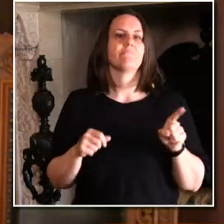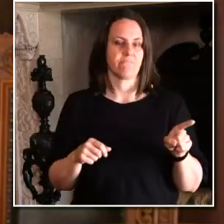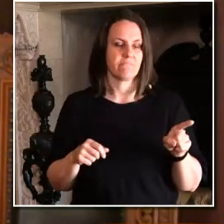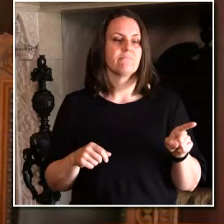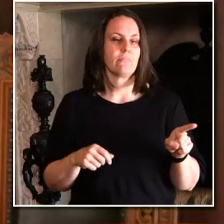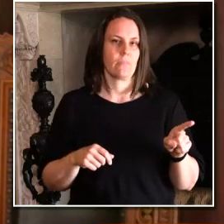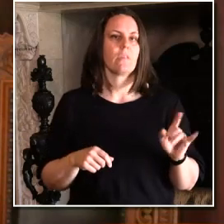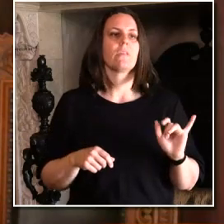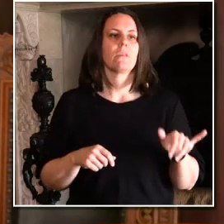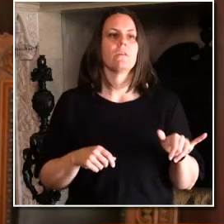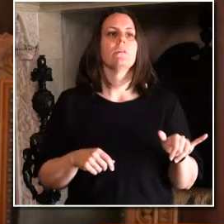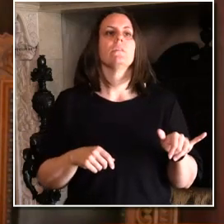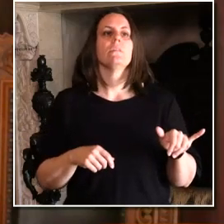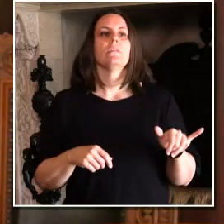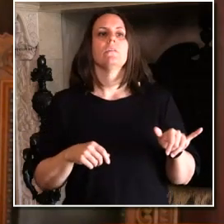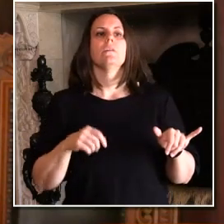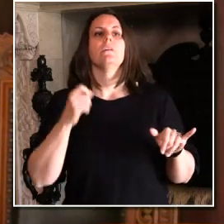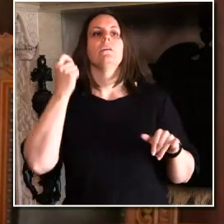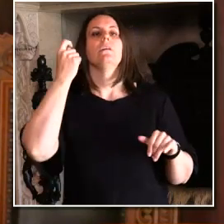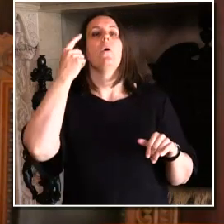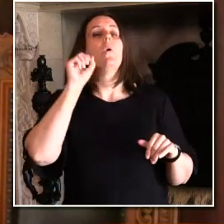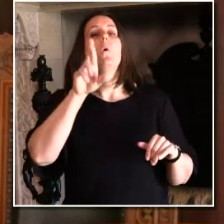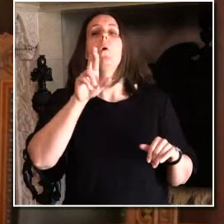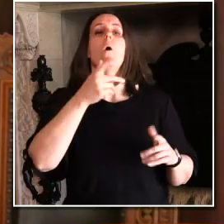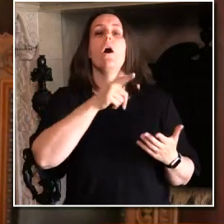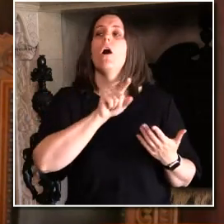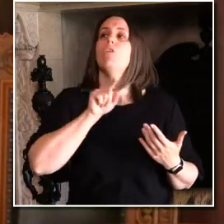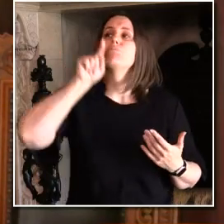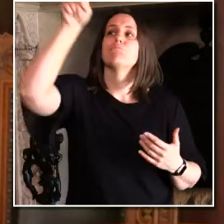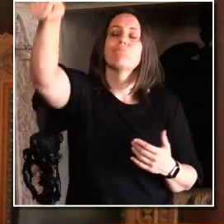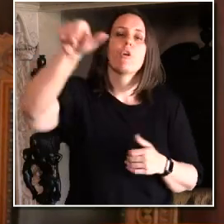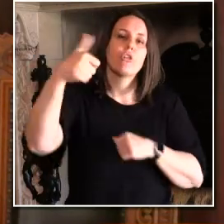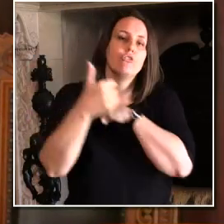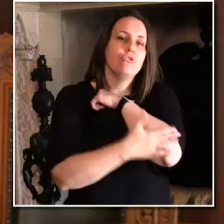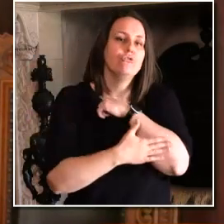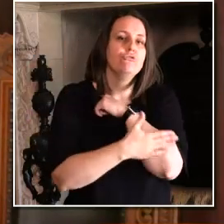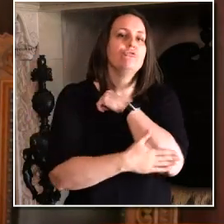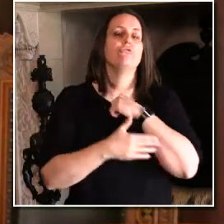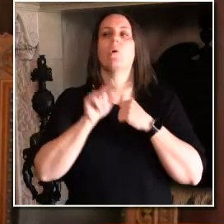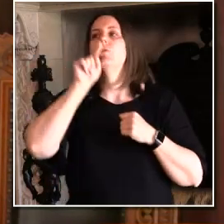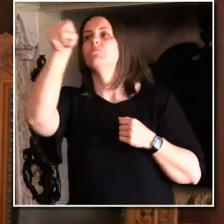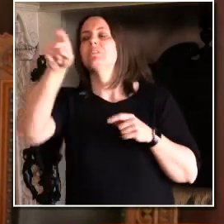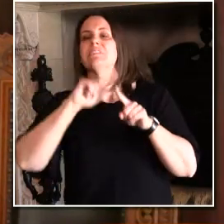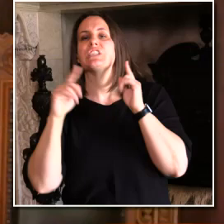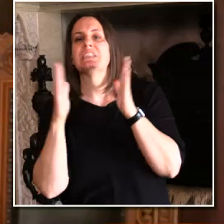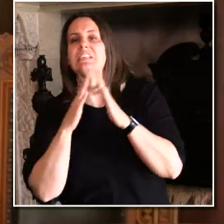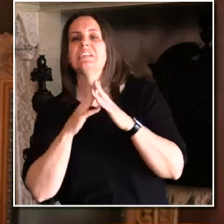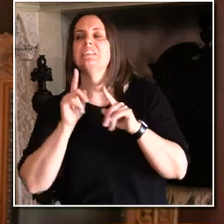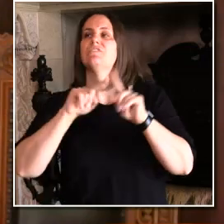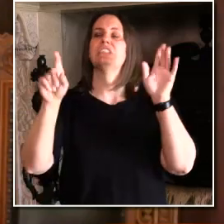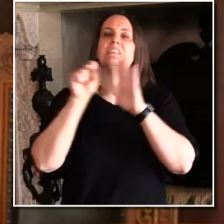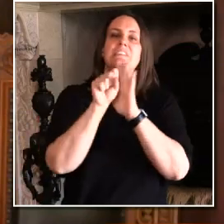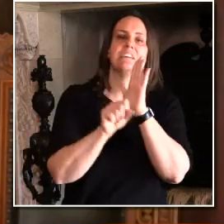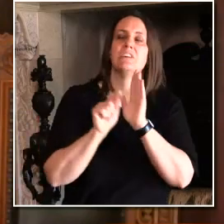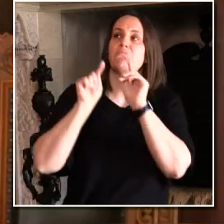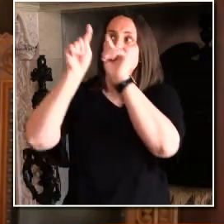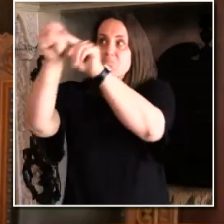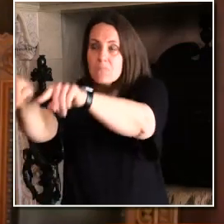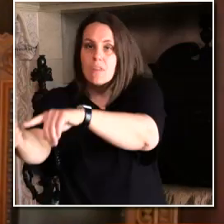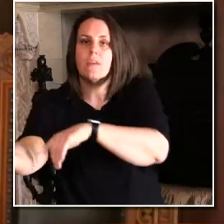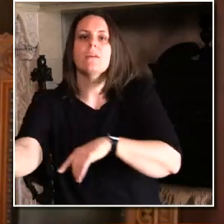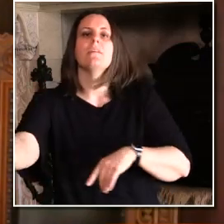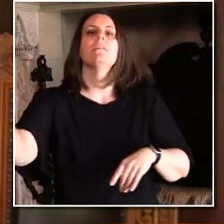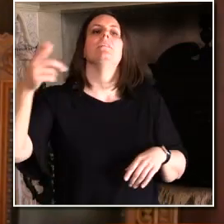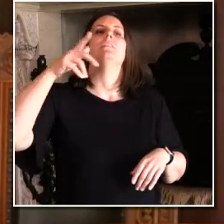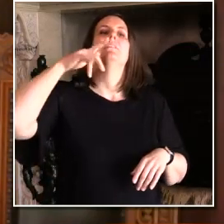especially is travel to an area where there's widespread community spread. So those individuals are asked to be in quarantine